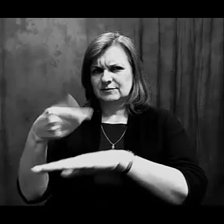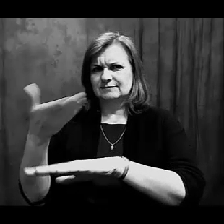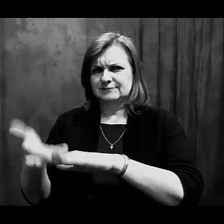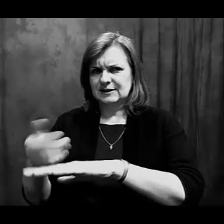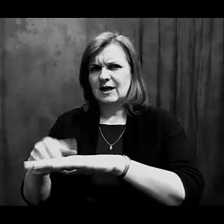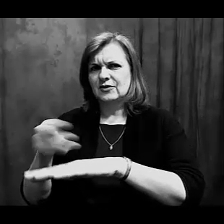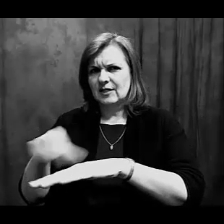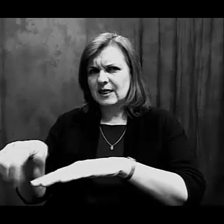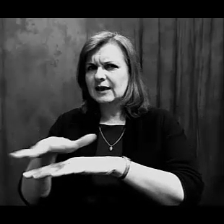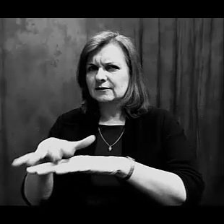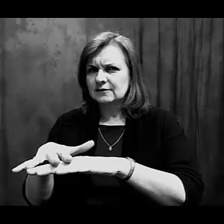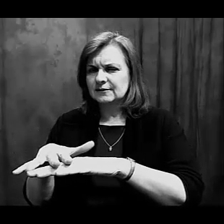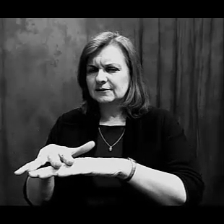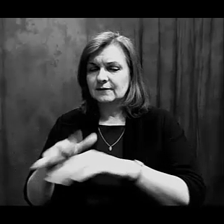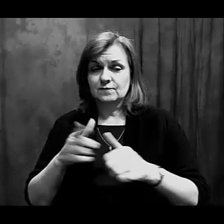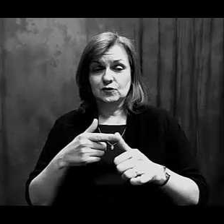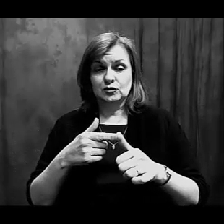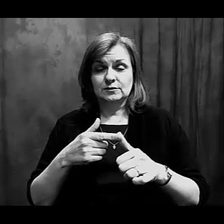on to land?